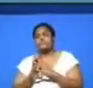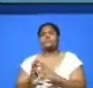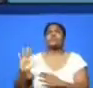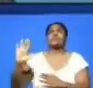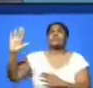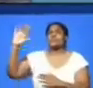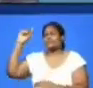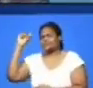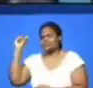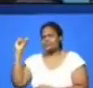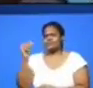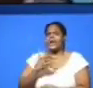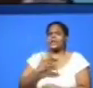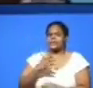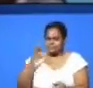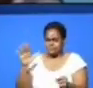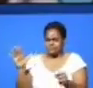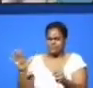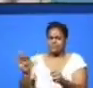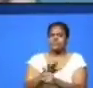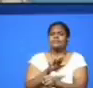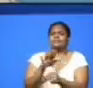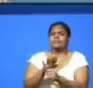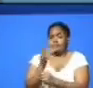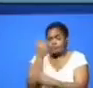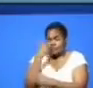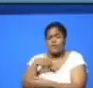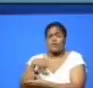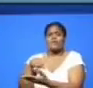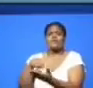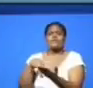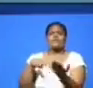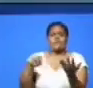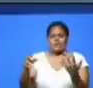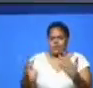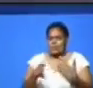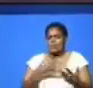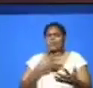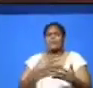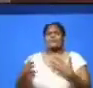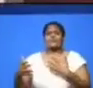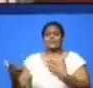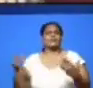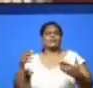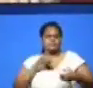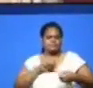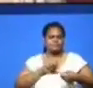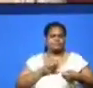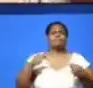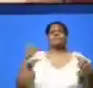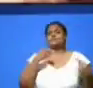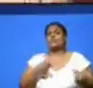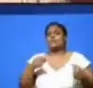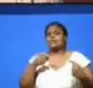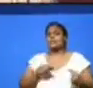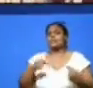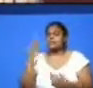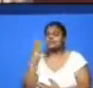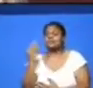His grace is sufficient for every trial I